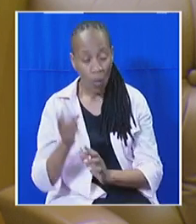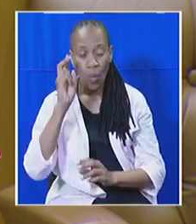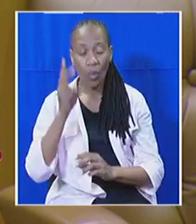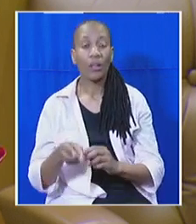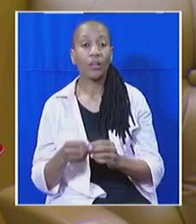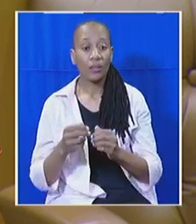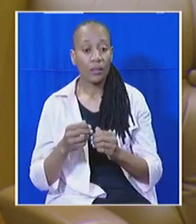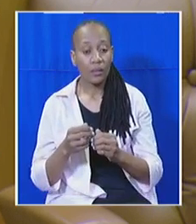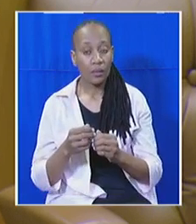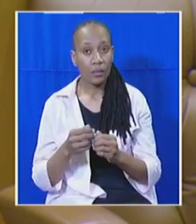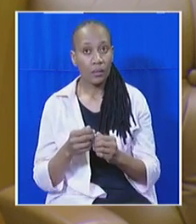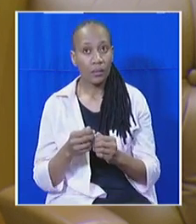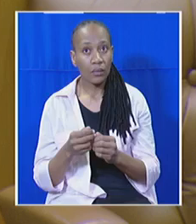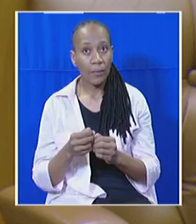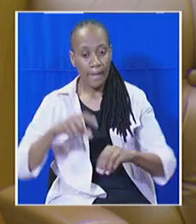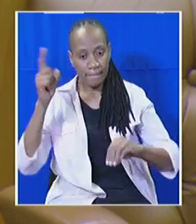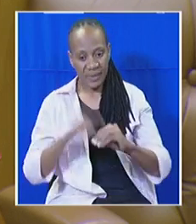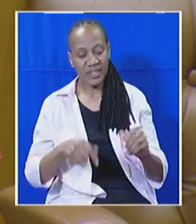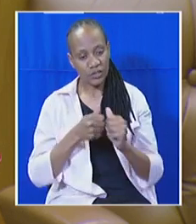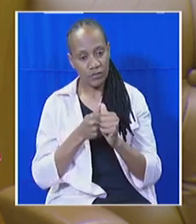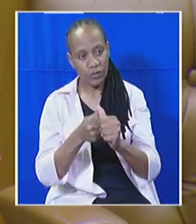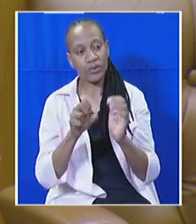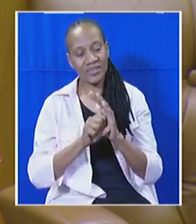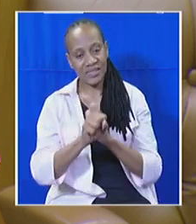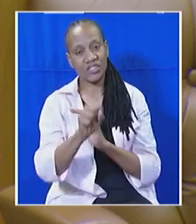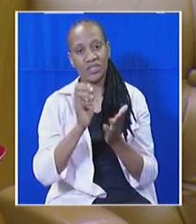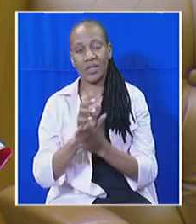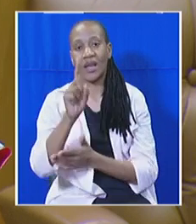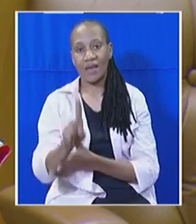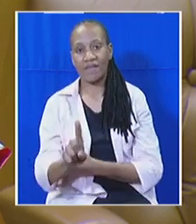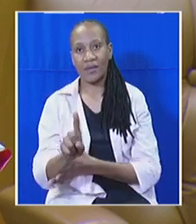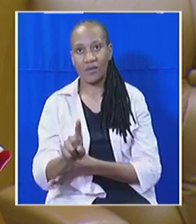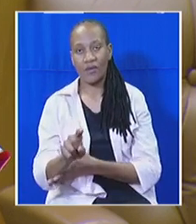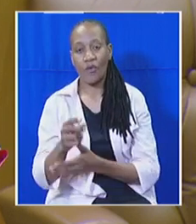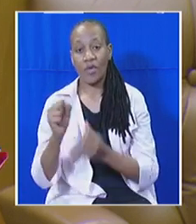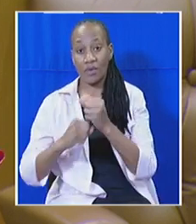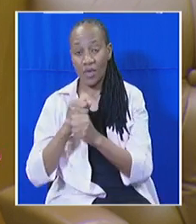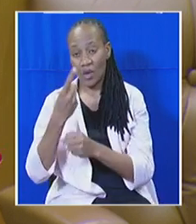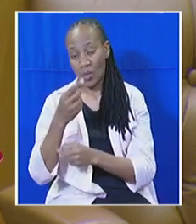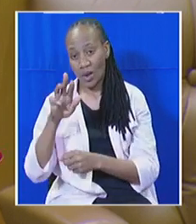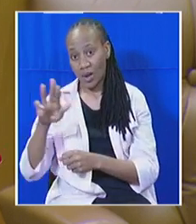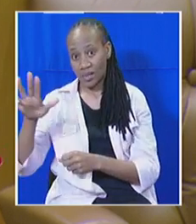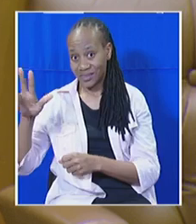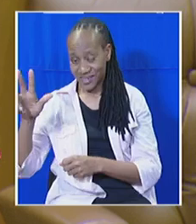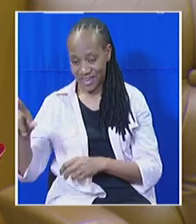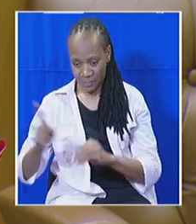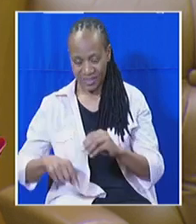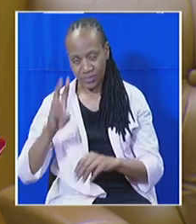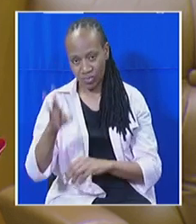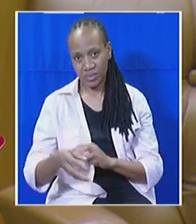to the provisions of Section 11 of the Housing Consumer Protection Measures Act of 1988 and be disciplined